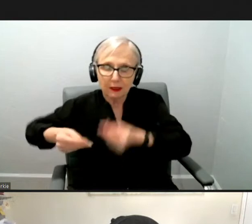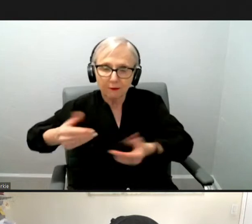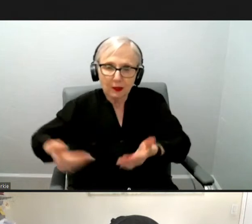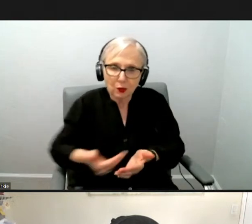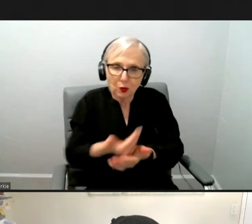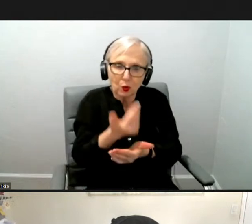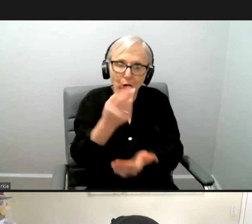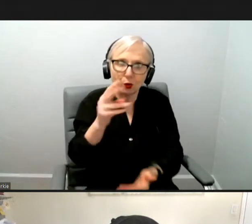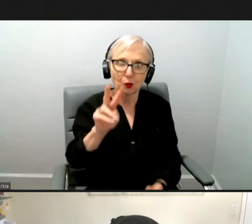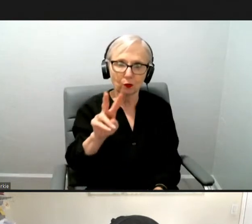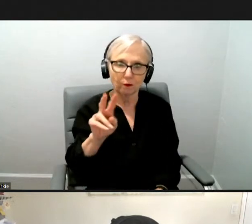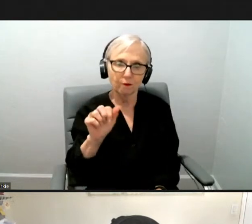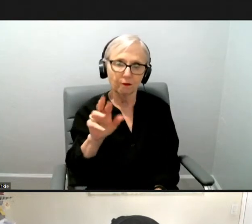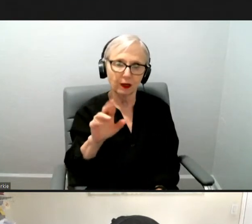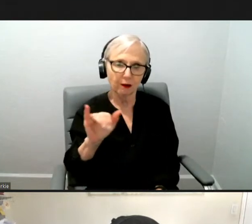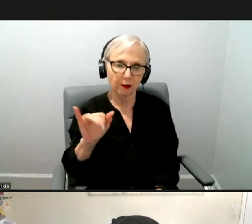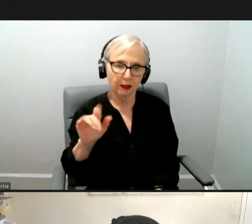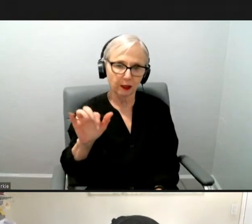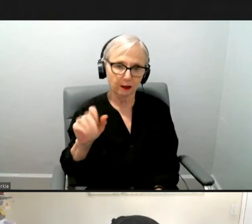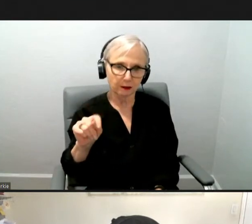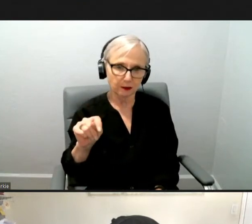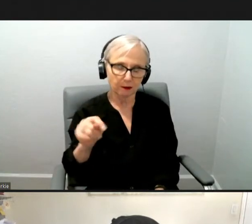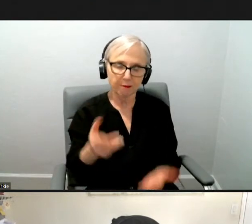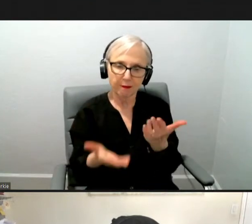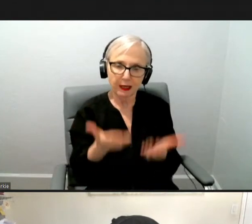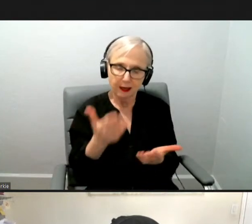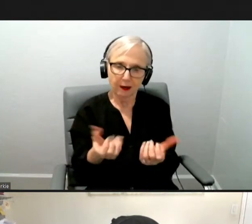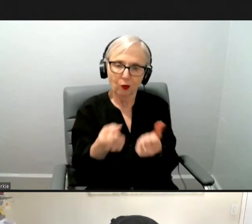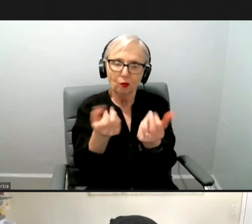may result in an increase in hospitalizations again.